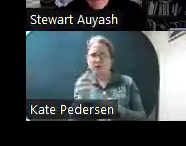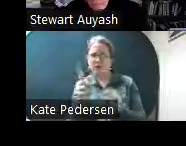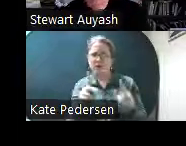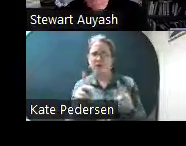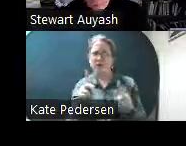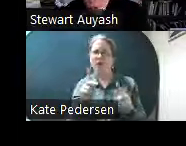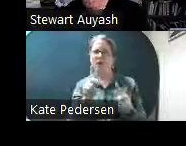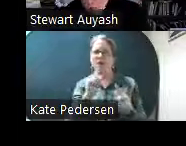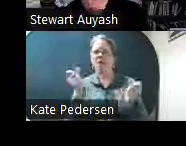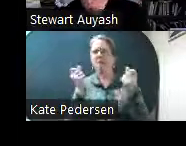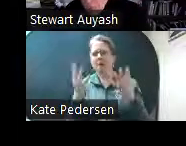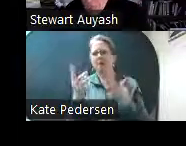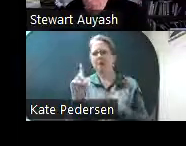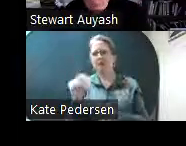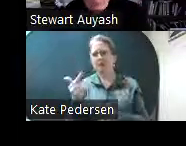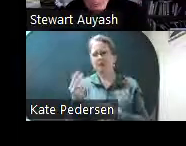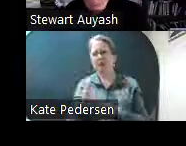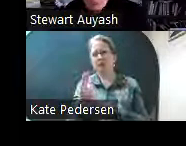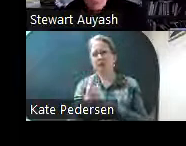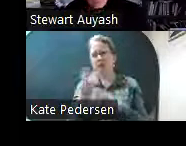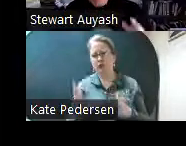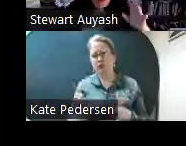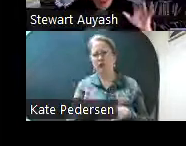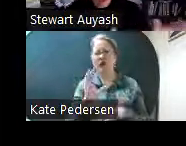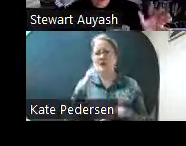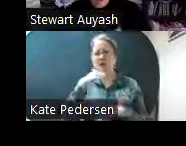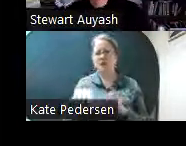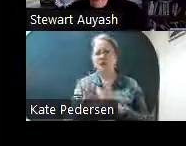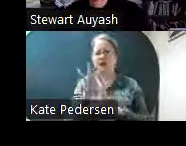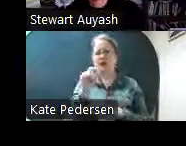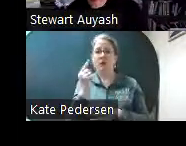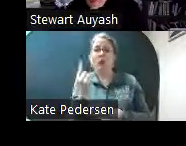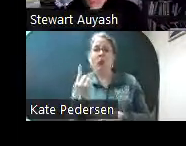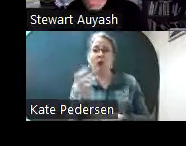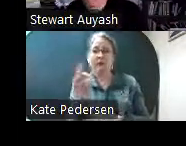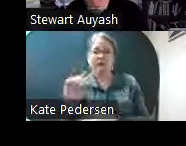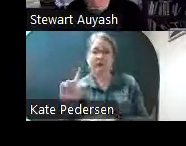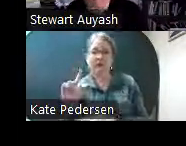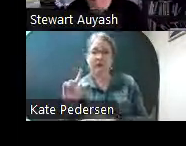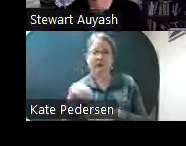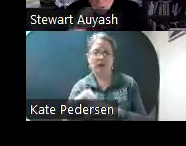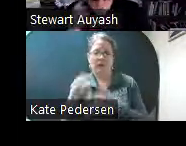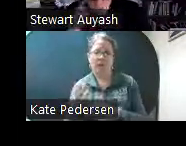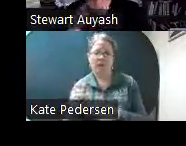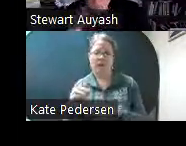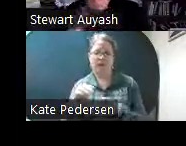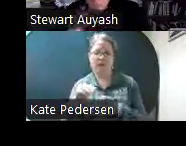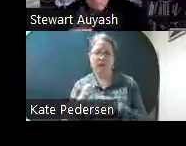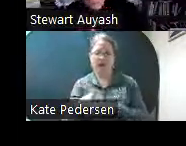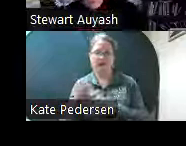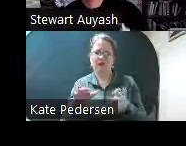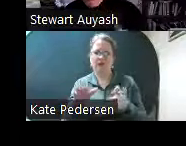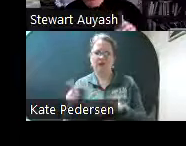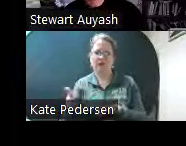actually multiple drug users. It's unusual to find just fentanyl in someone when an autopsy is conducted.